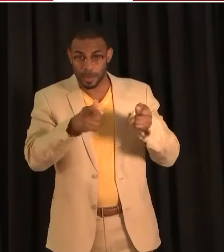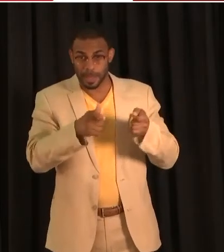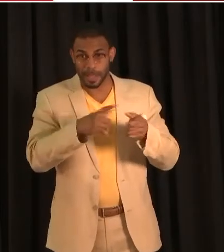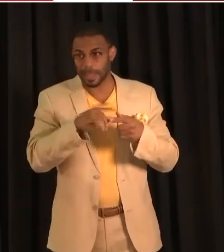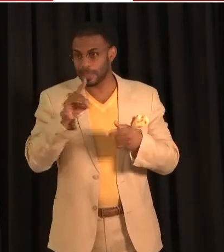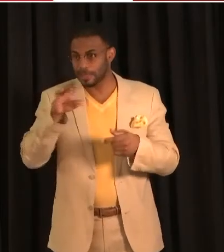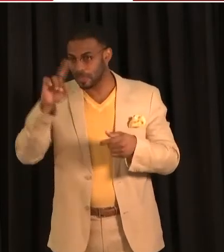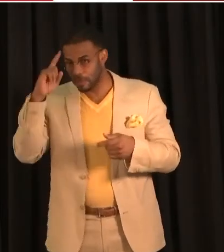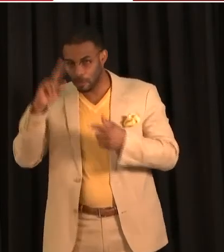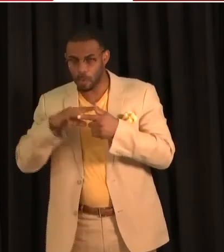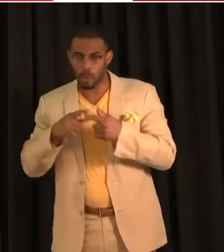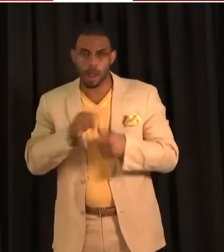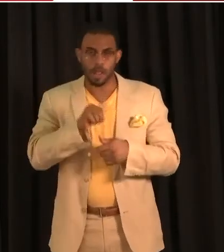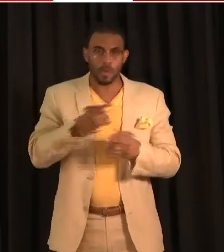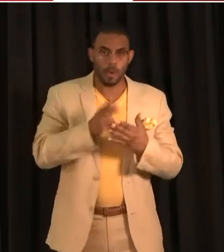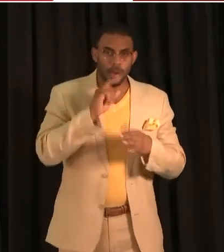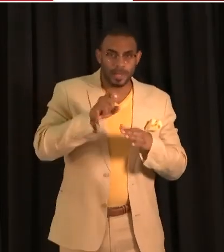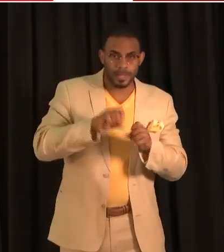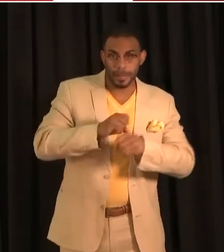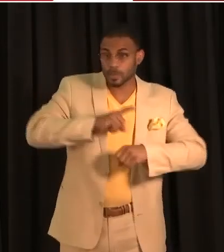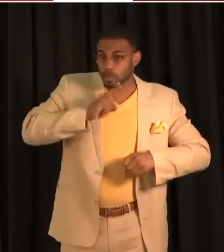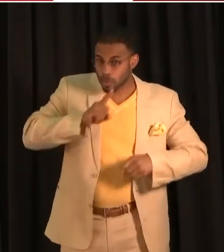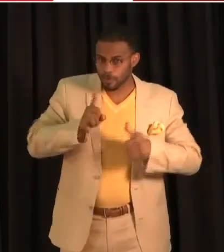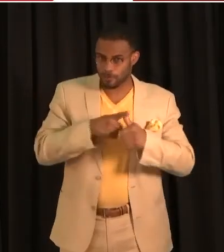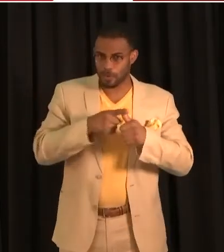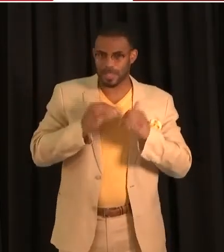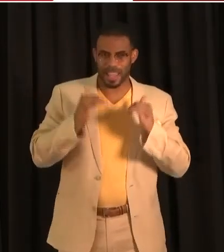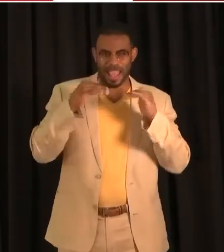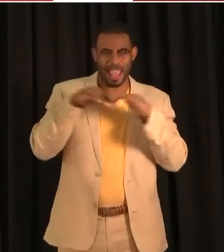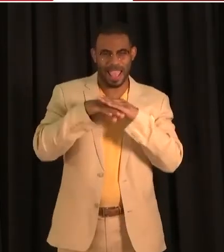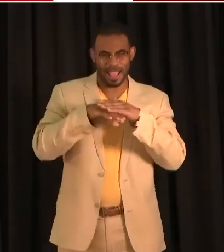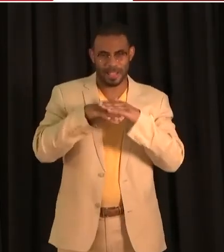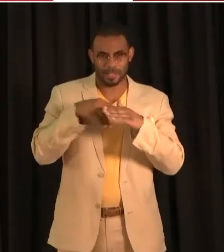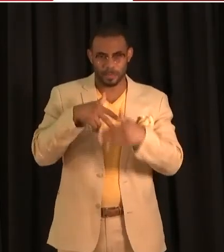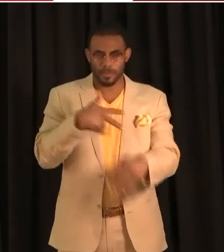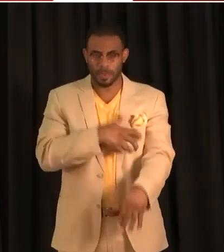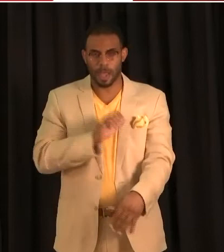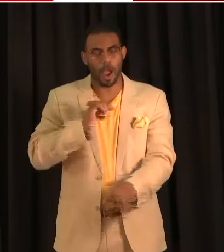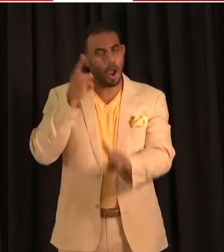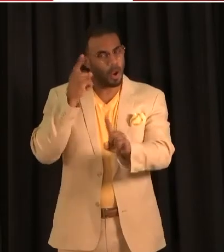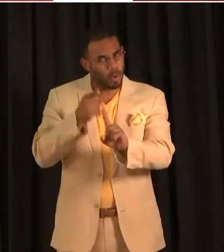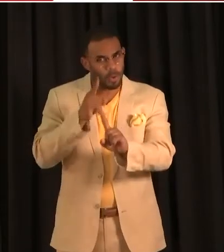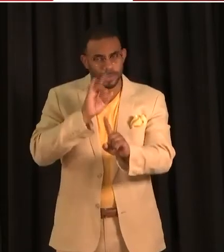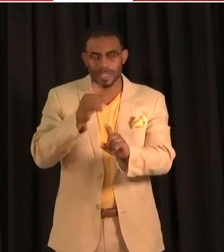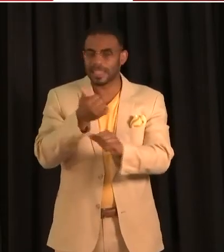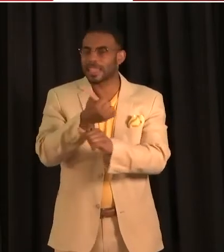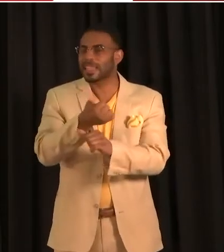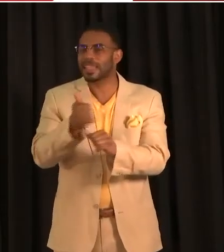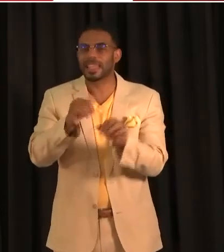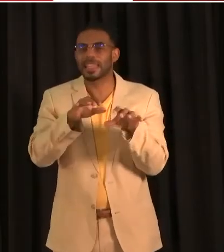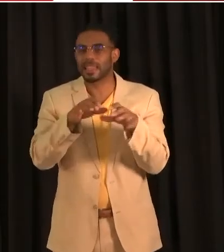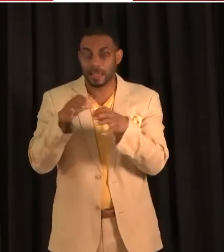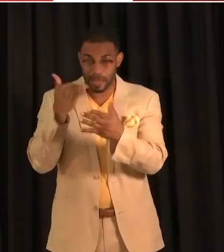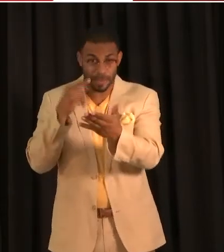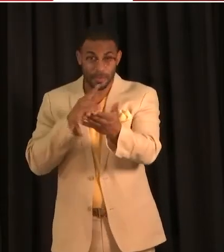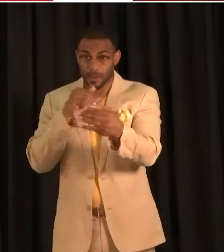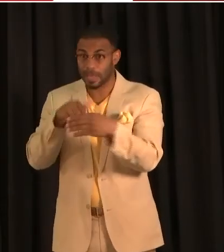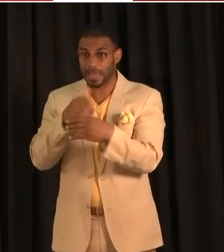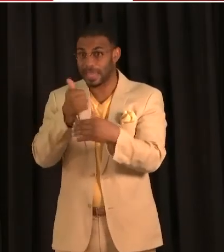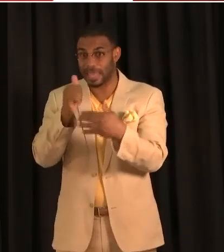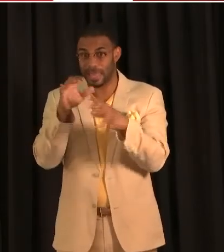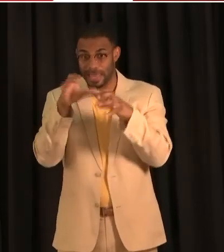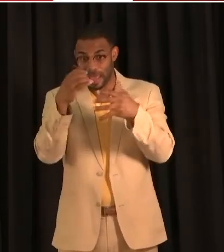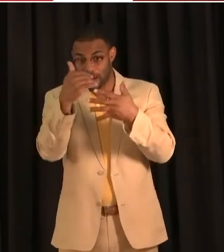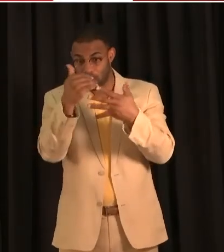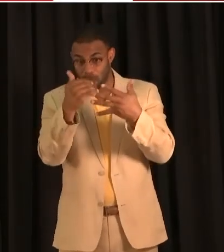district government or other resources are needed to ensure high access to vaccine. Our goal is that any category, if you're